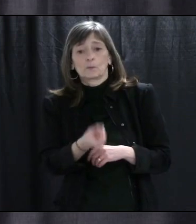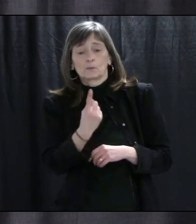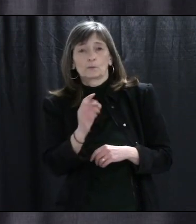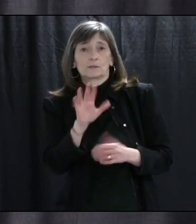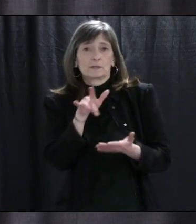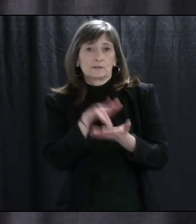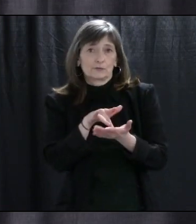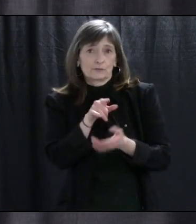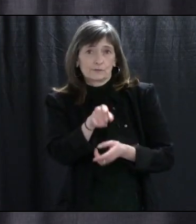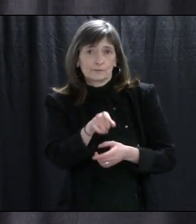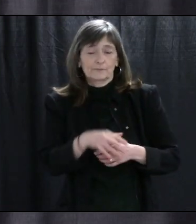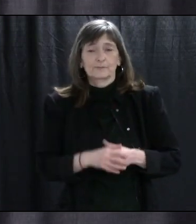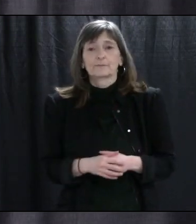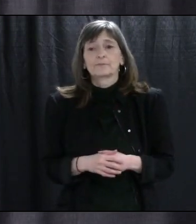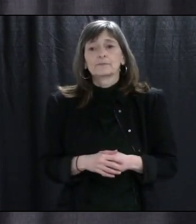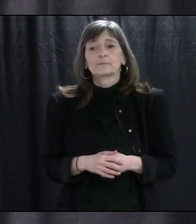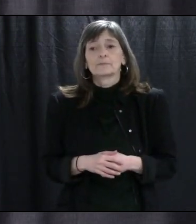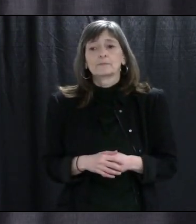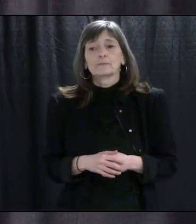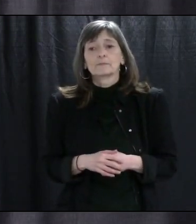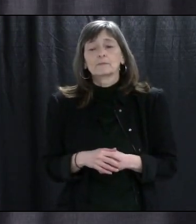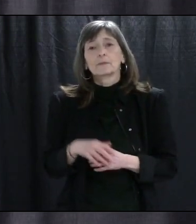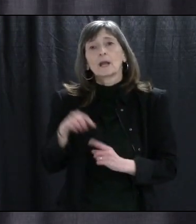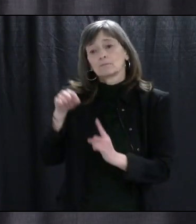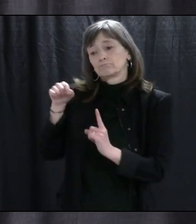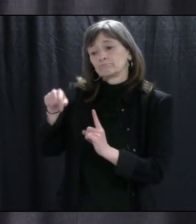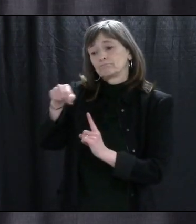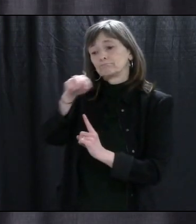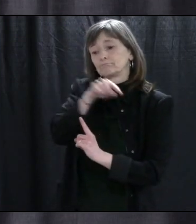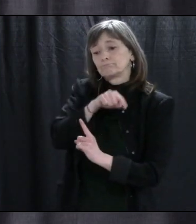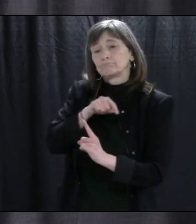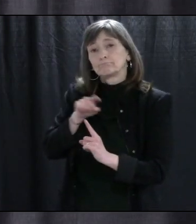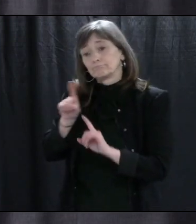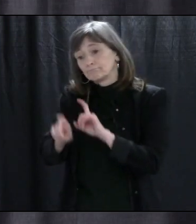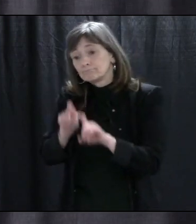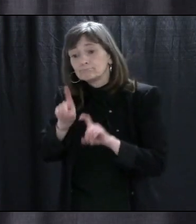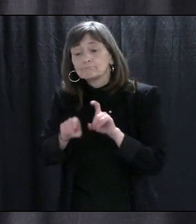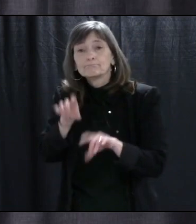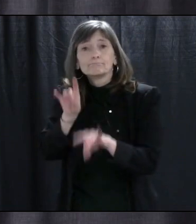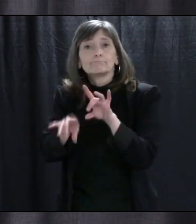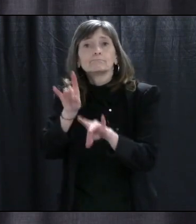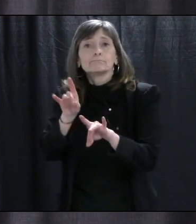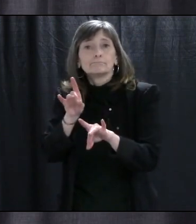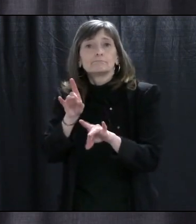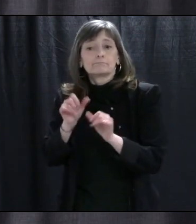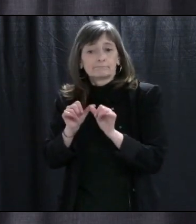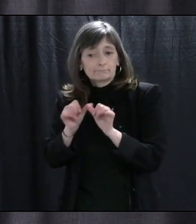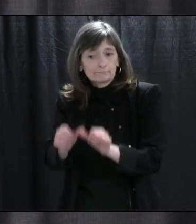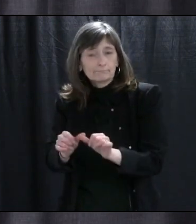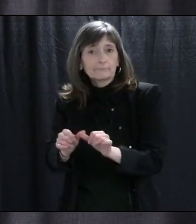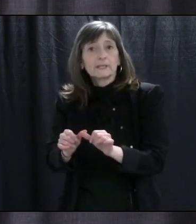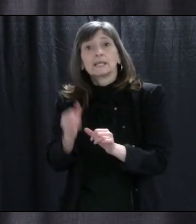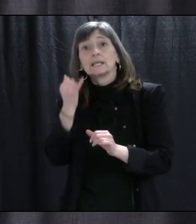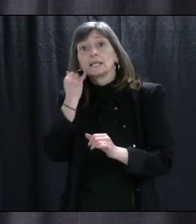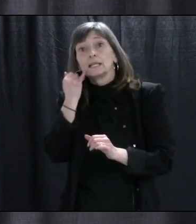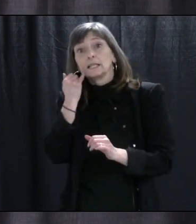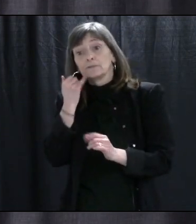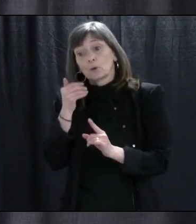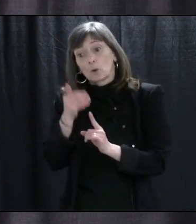Health Region. The public health contact tracing is ongoing, and everyone considered close contacts will be advised to